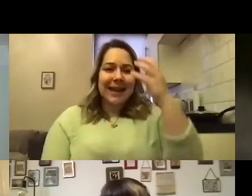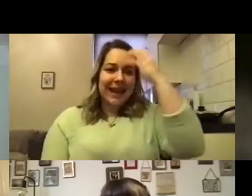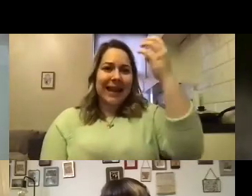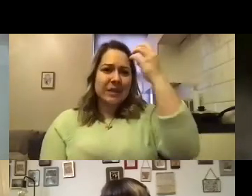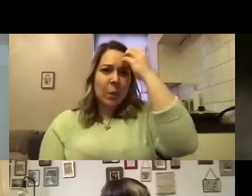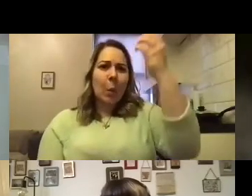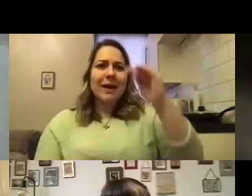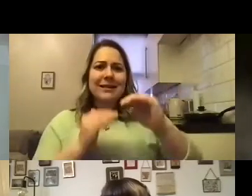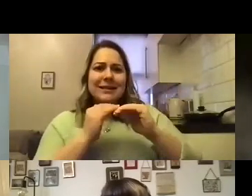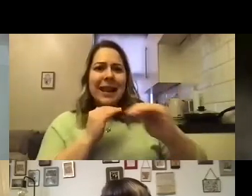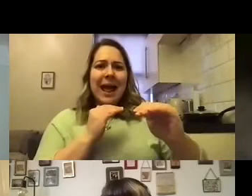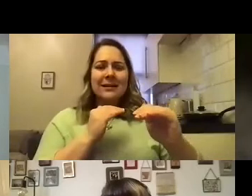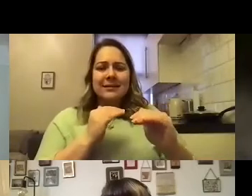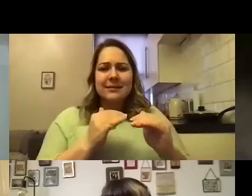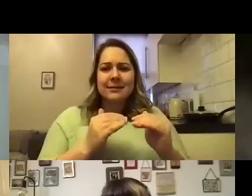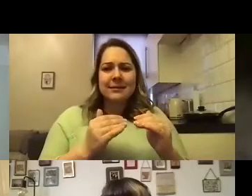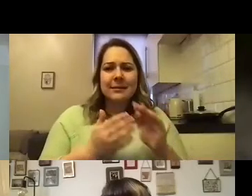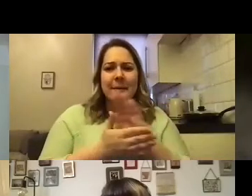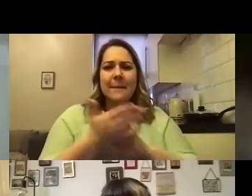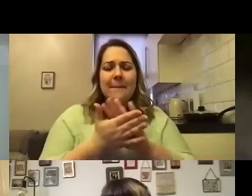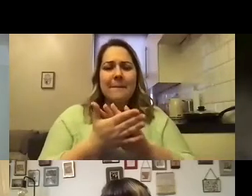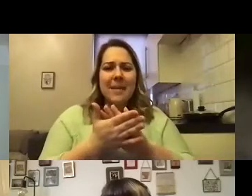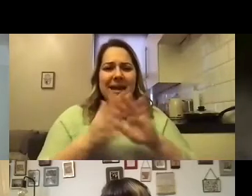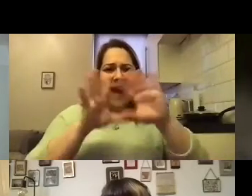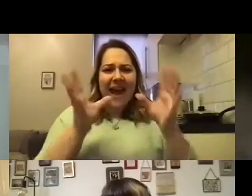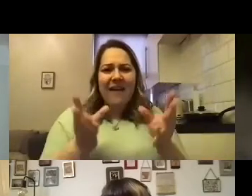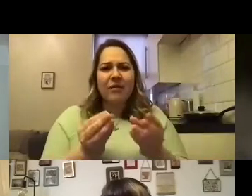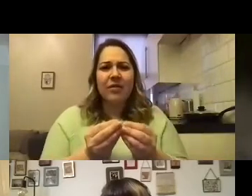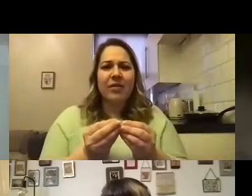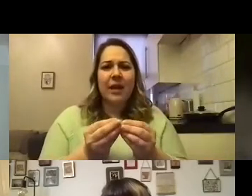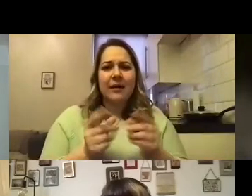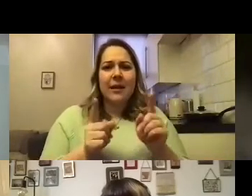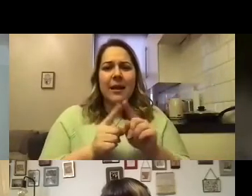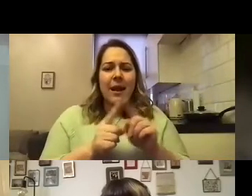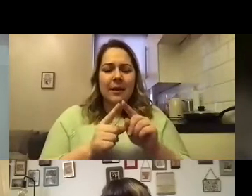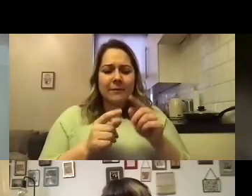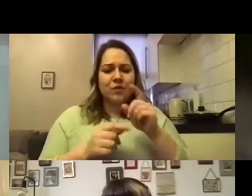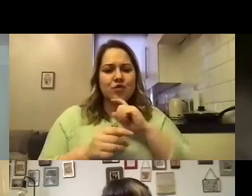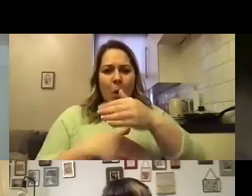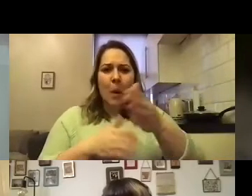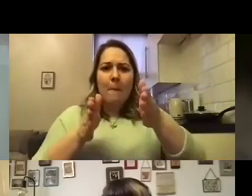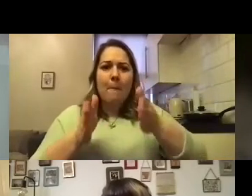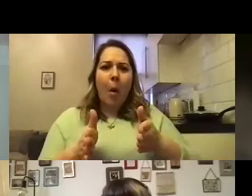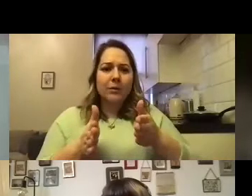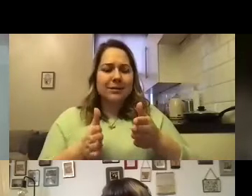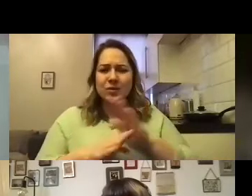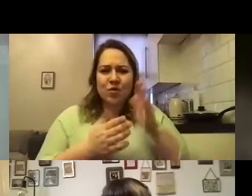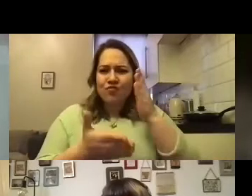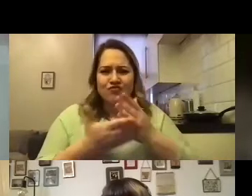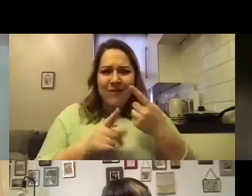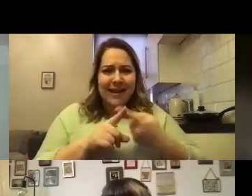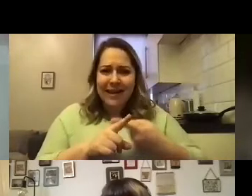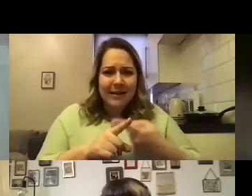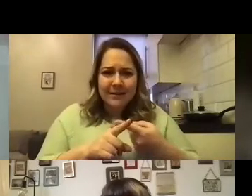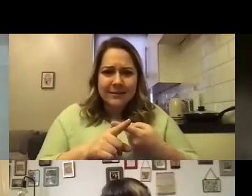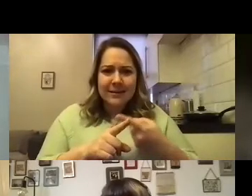and the landed gentry and this idea of everything being the sort of chocolate box cottage. And actually that's not the real England. England is much more about real